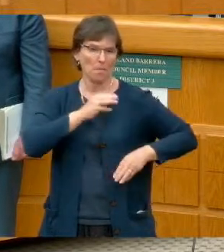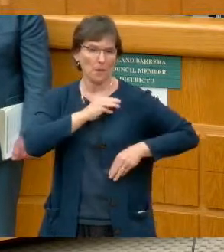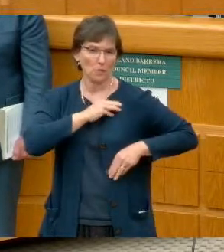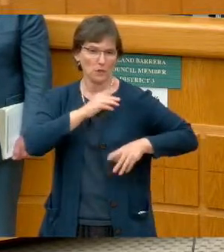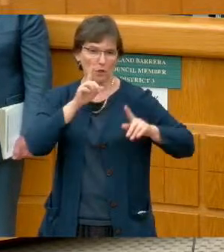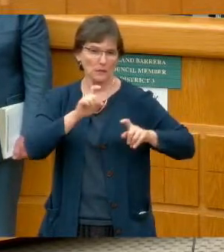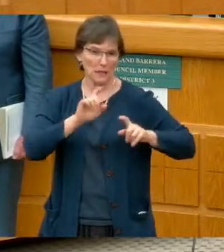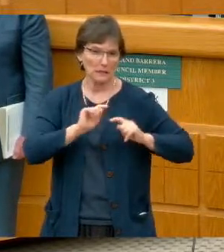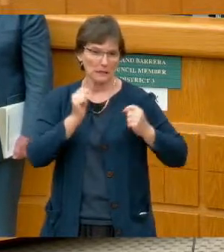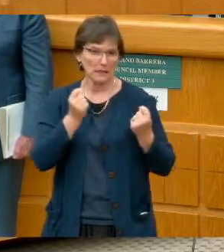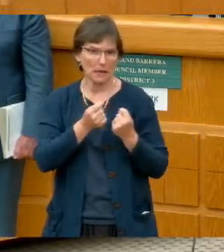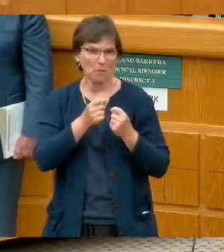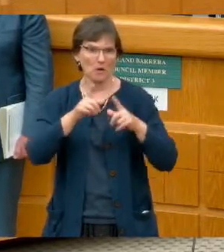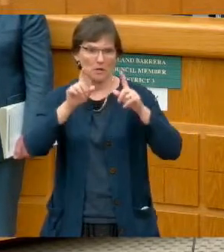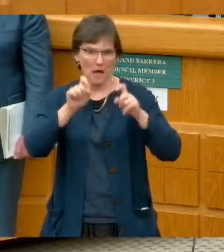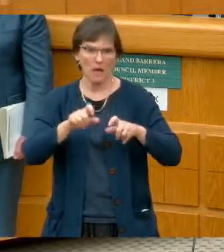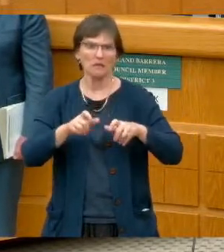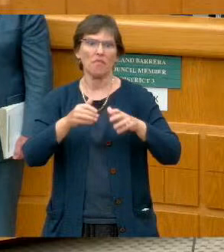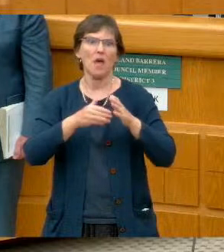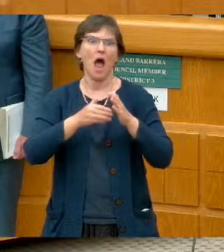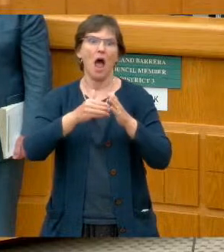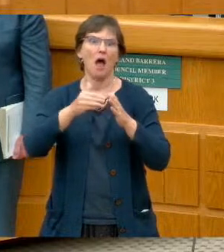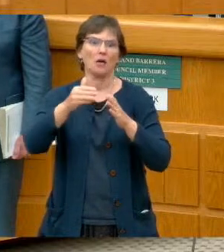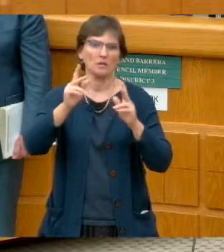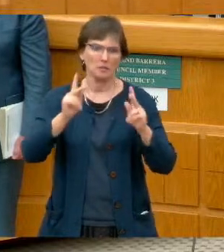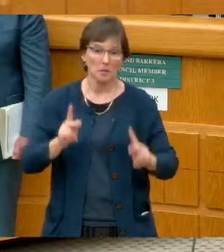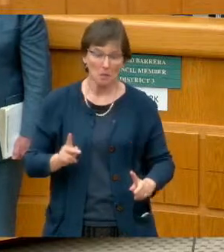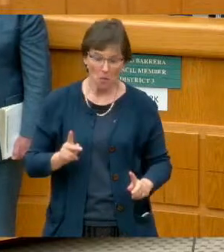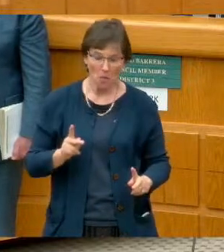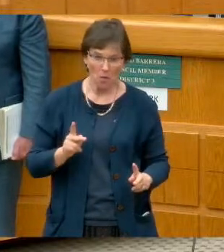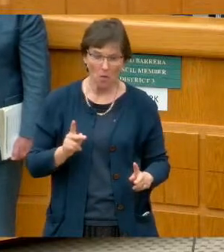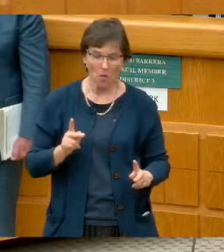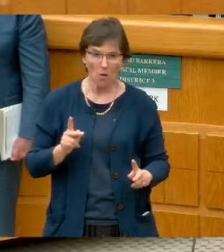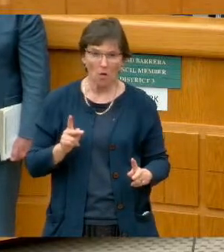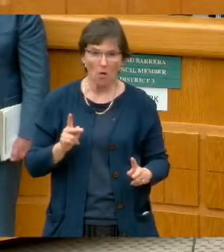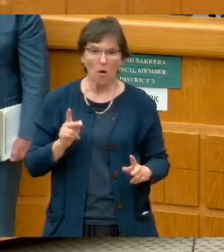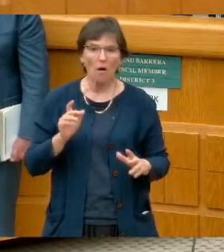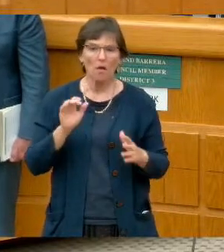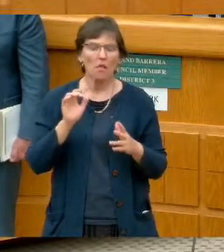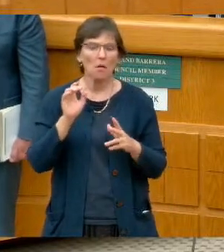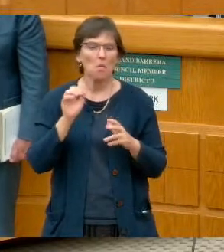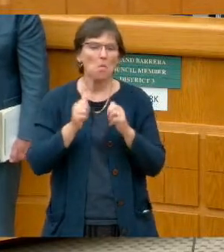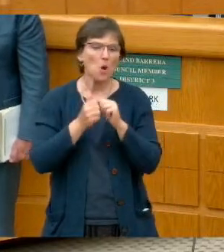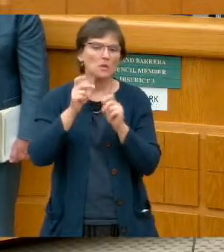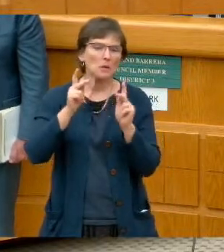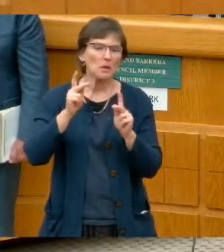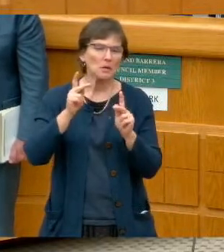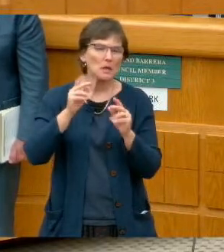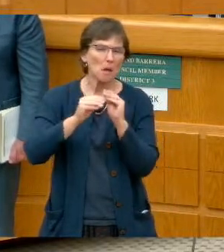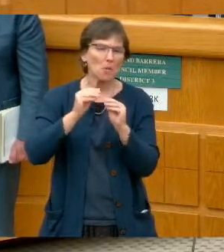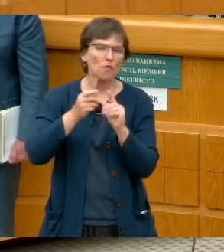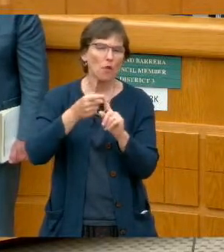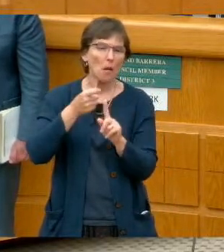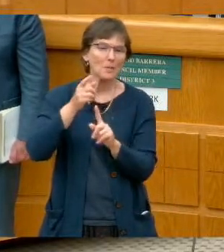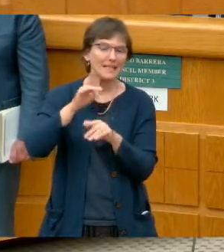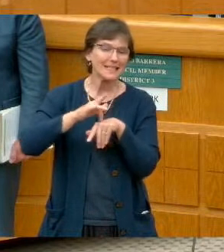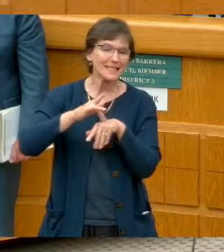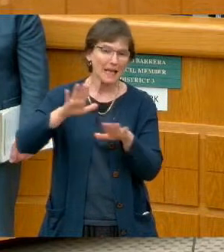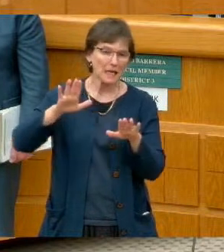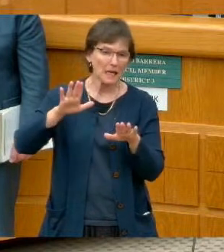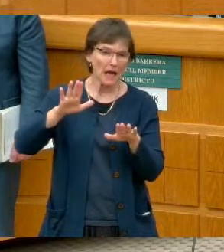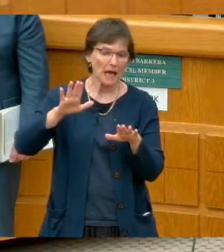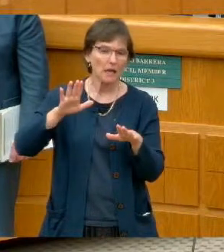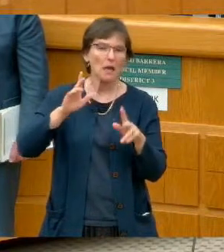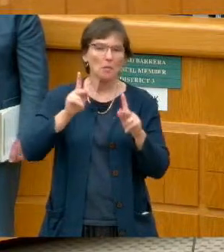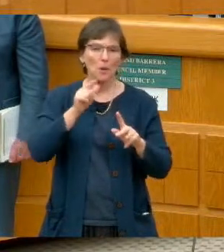military testing teams, and they were doing thousands of individuals. And so the data dump from Sunday, the majority